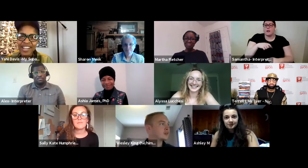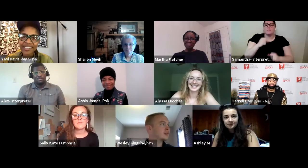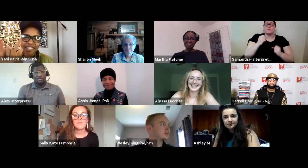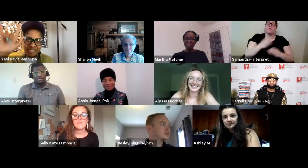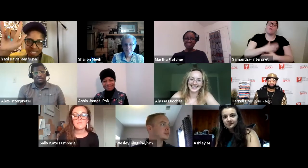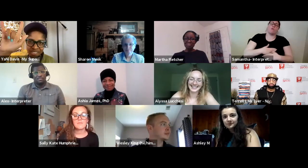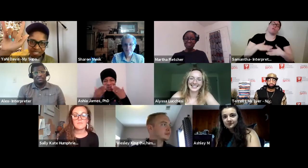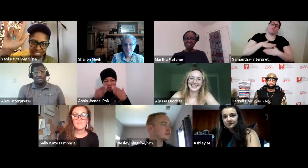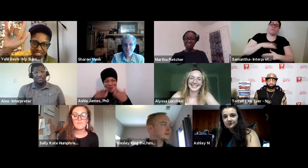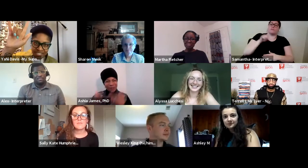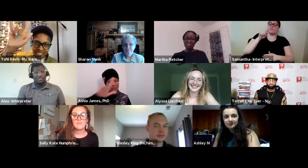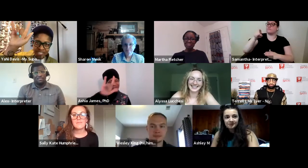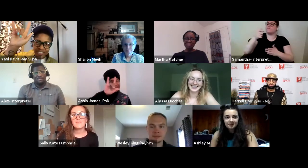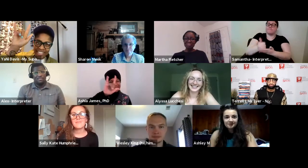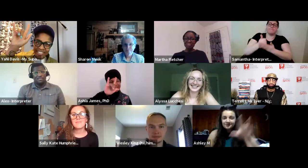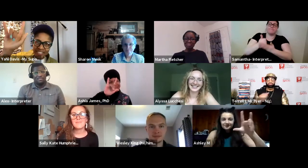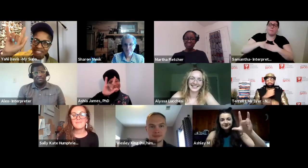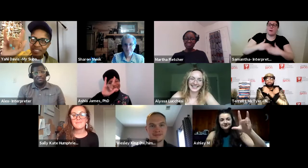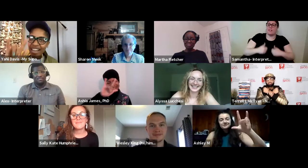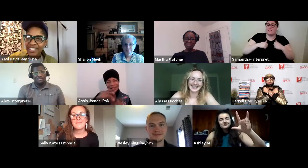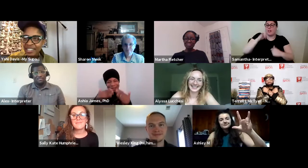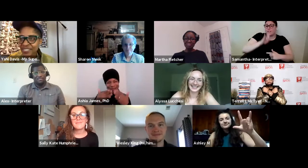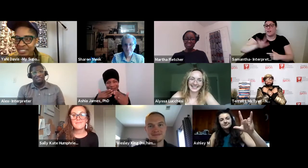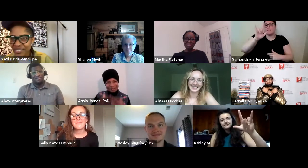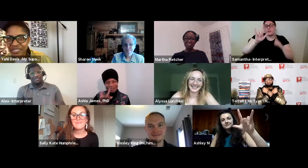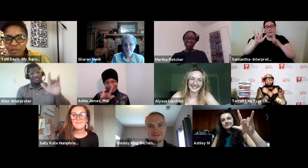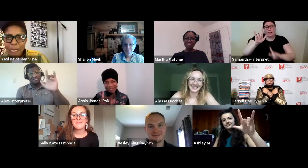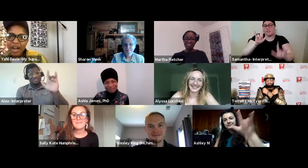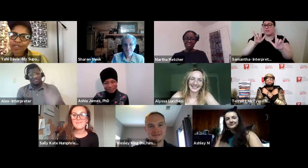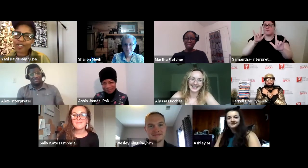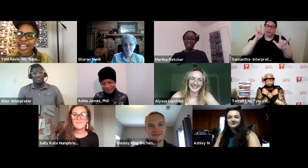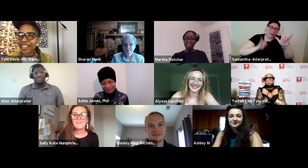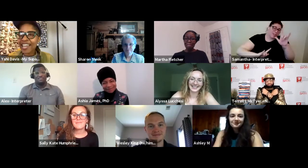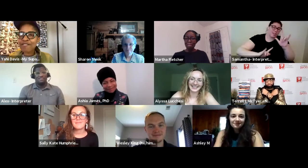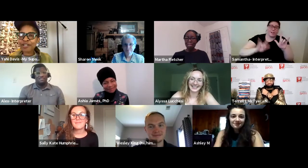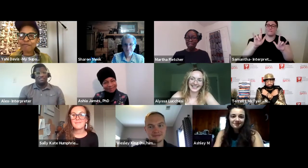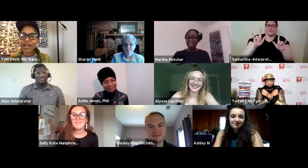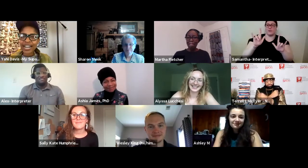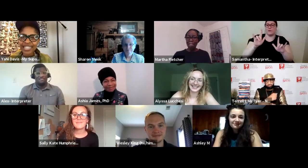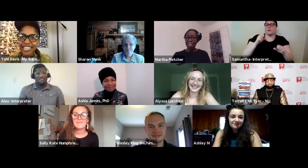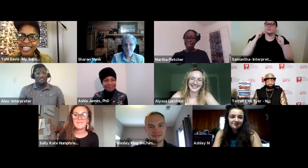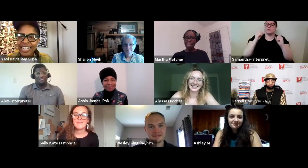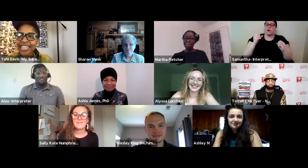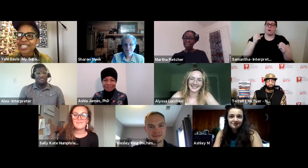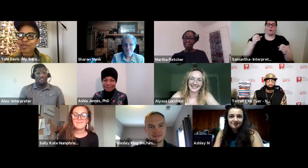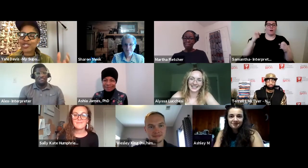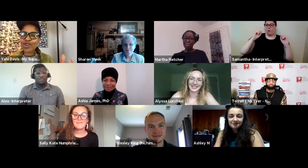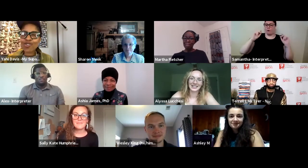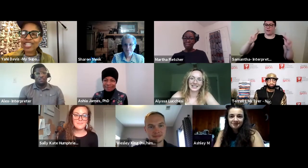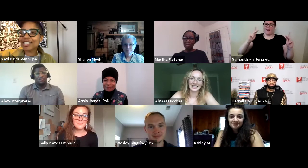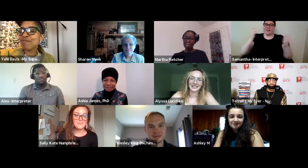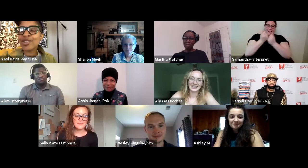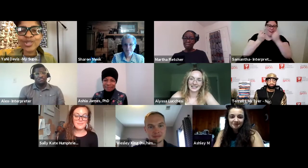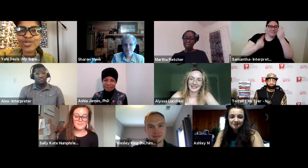life. I love you. I love you. I love you. I love you. All right, everybody. It has been